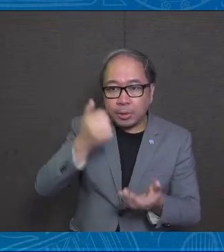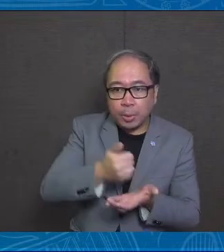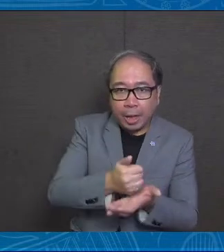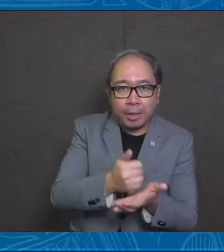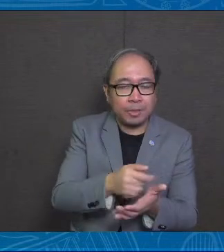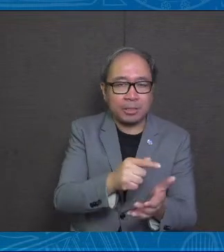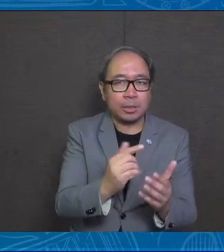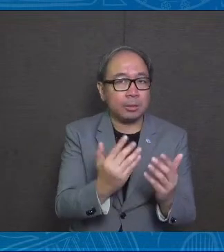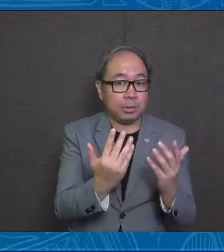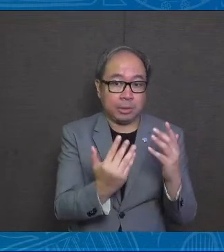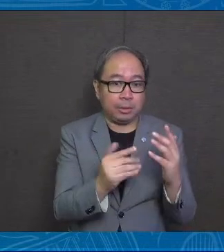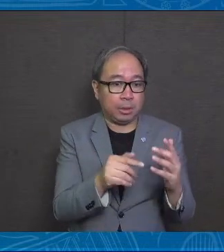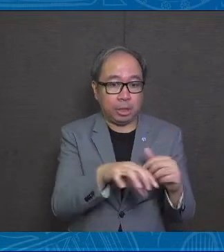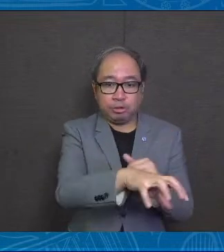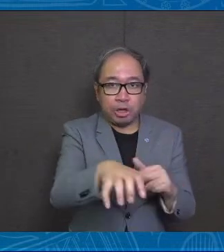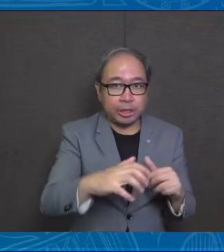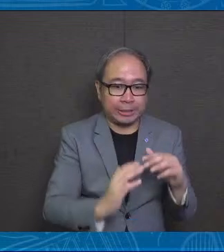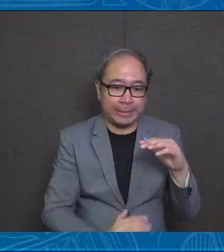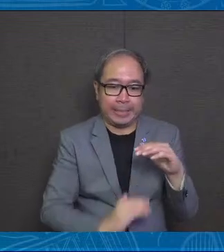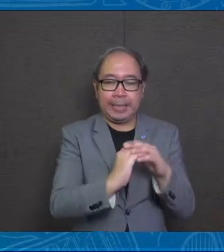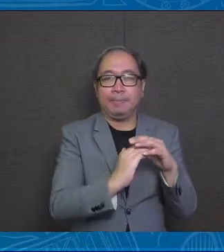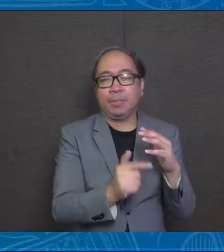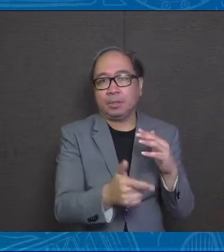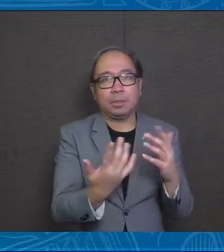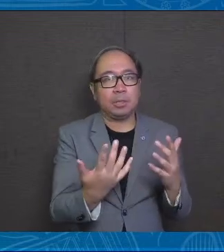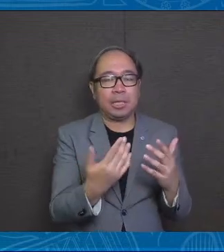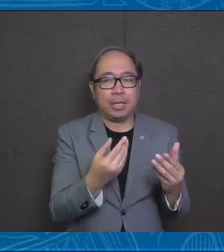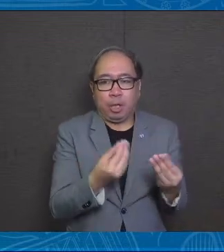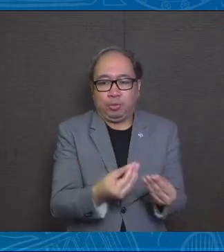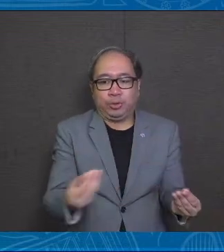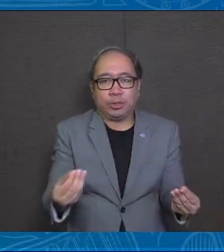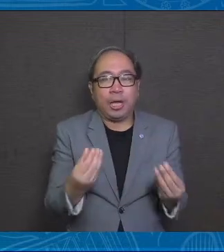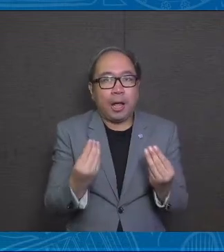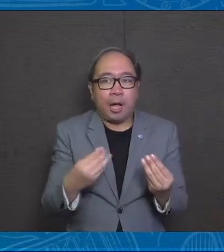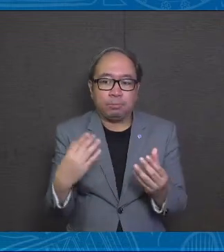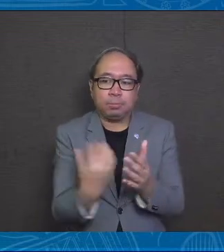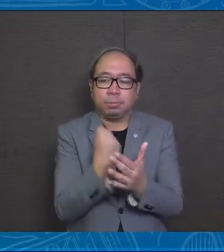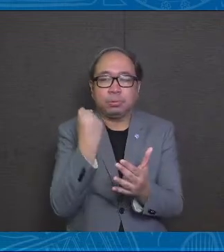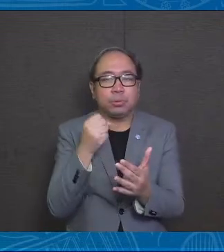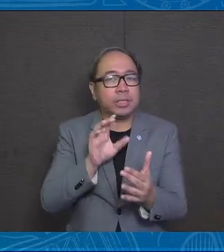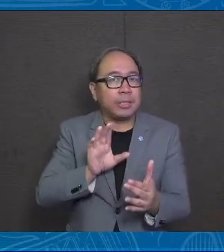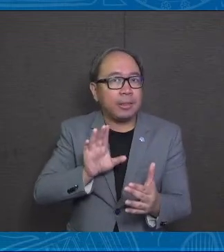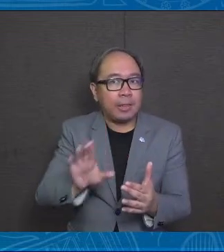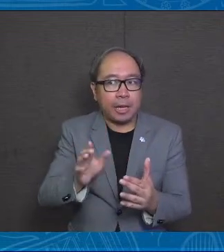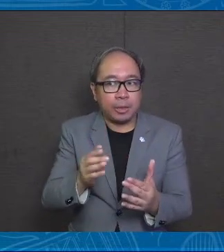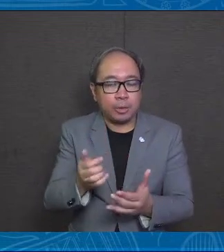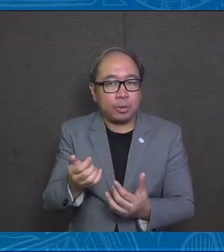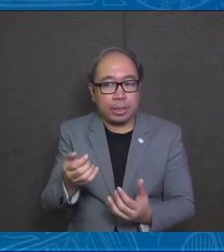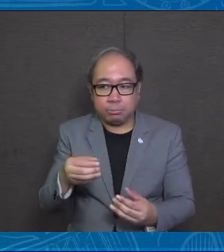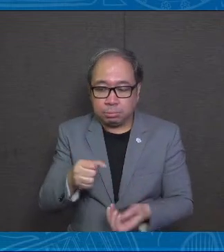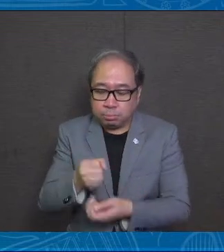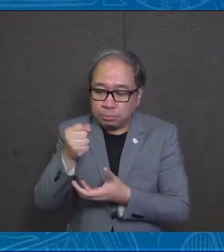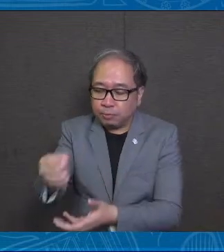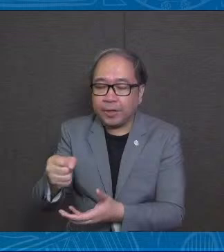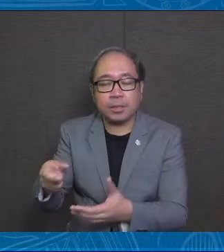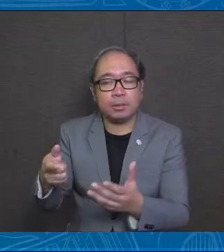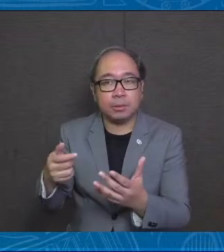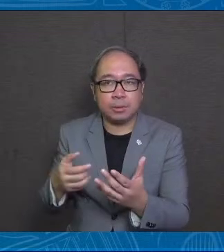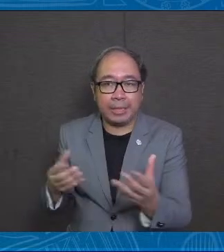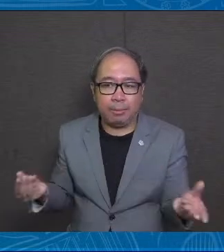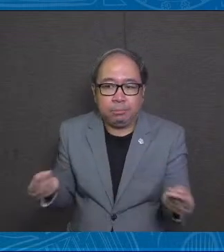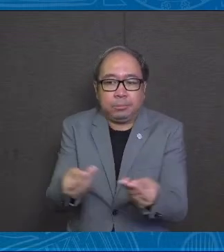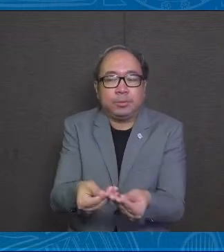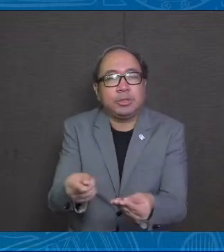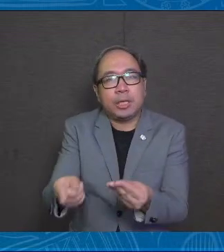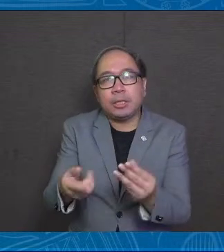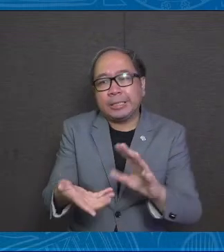limited resources, in optimizing resource allocation for disaster risk management and prevention.